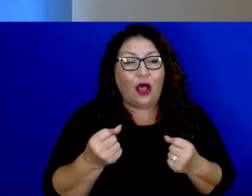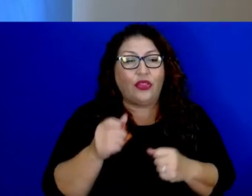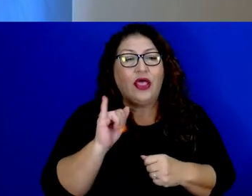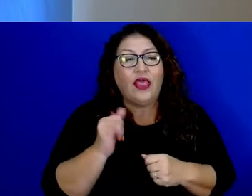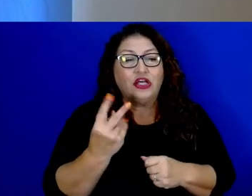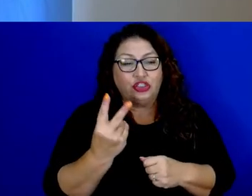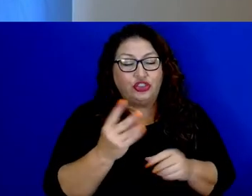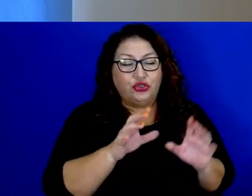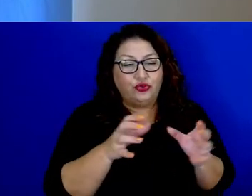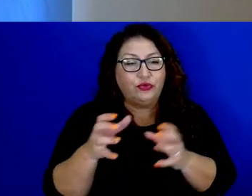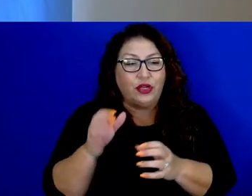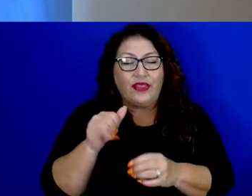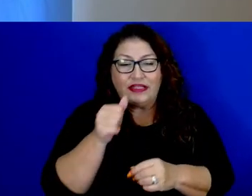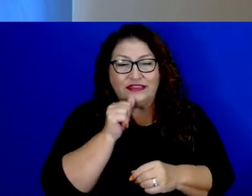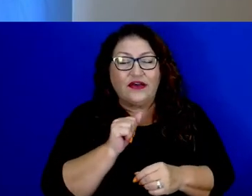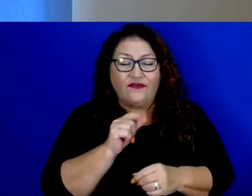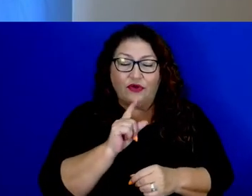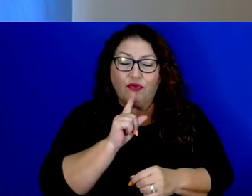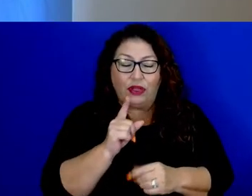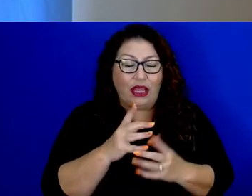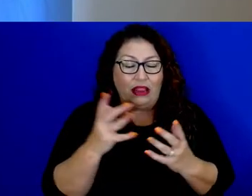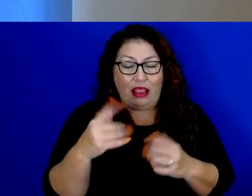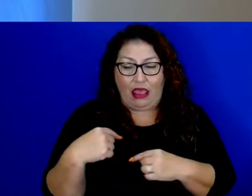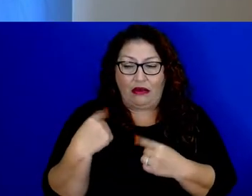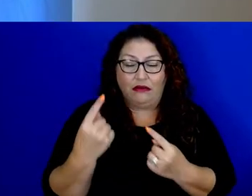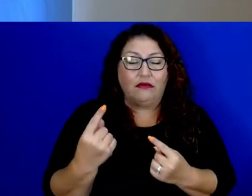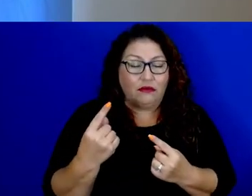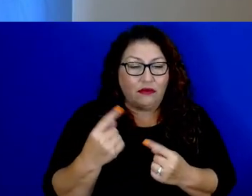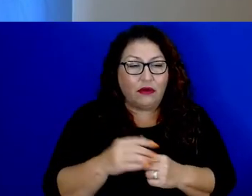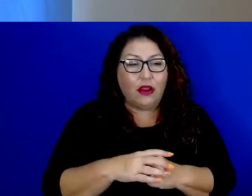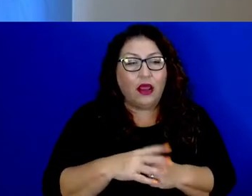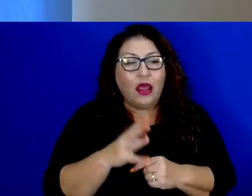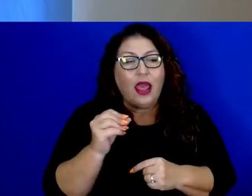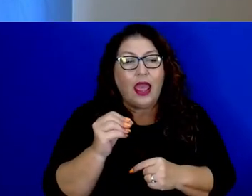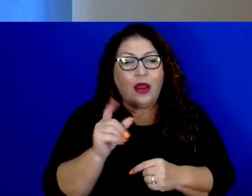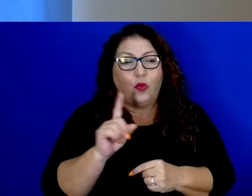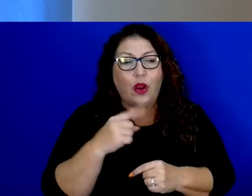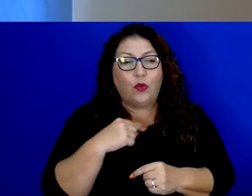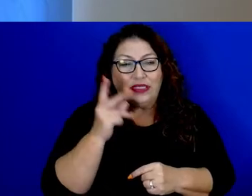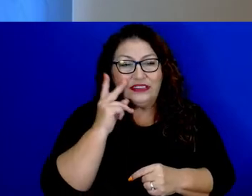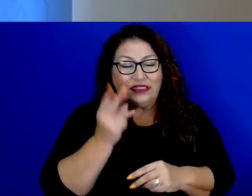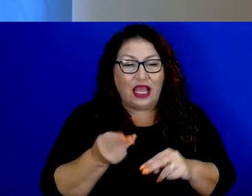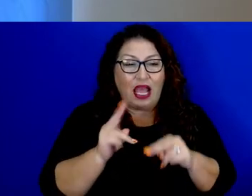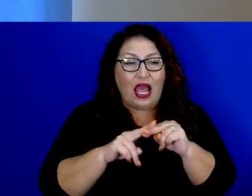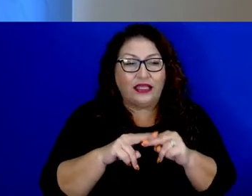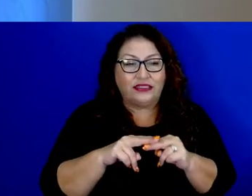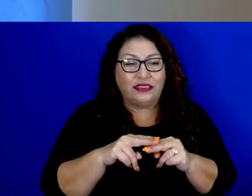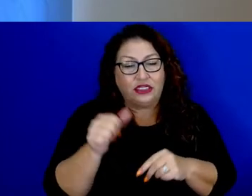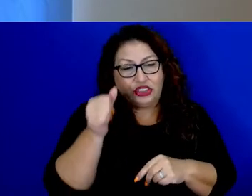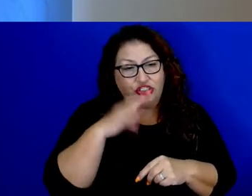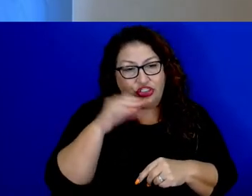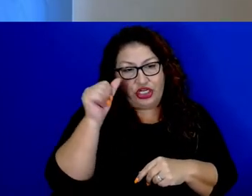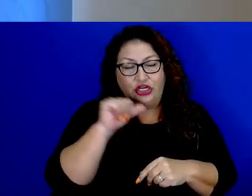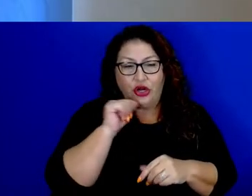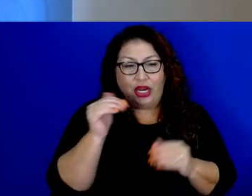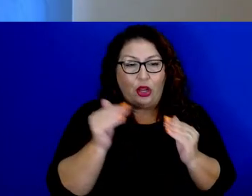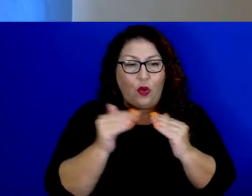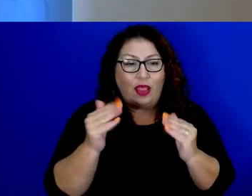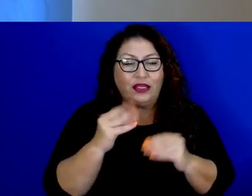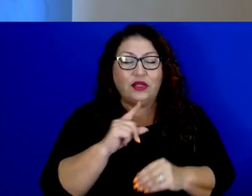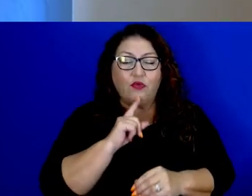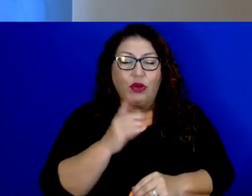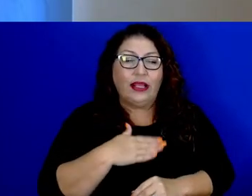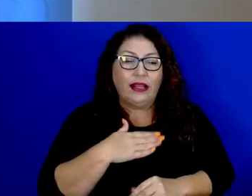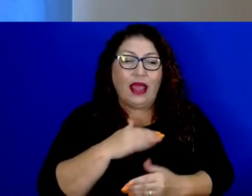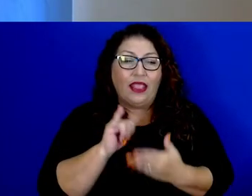the past 18 months and where we see heightened gender inequalities. And I'm really glad that these issues will